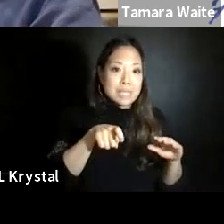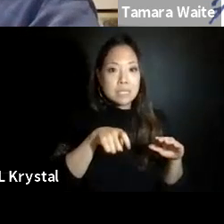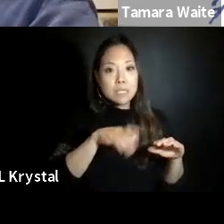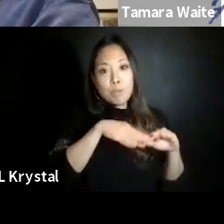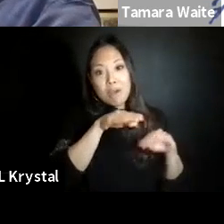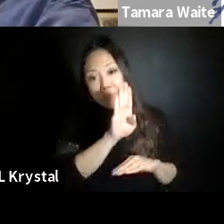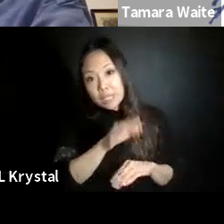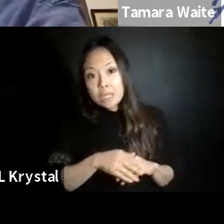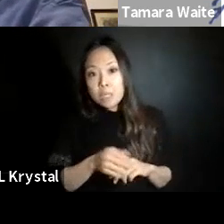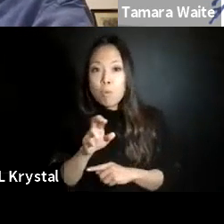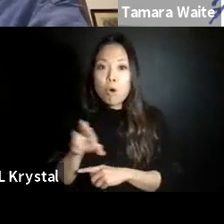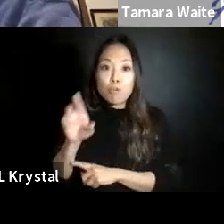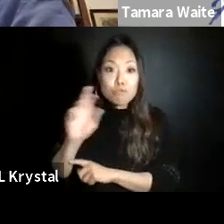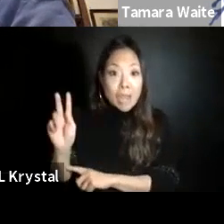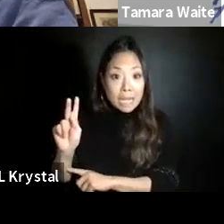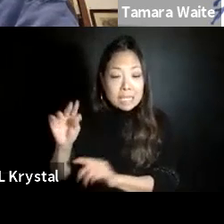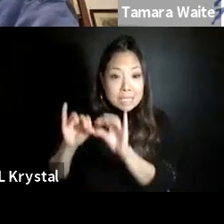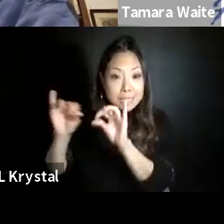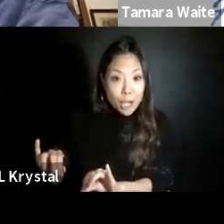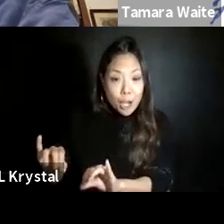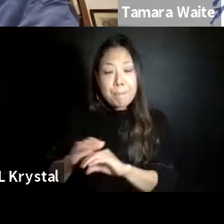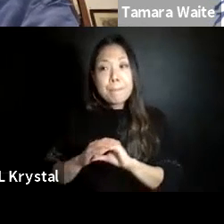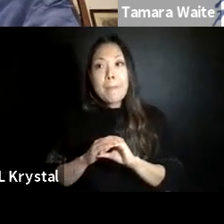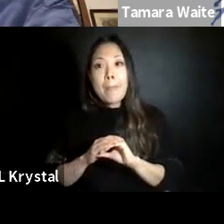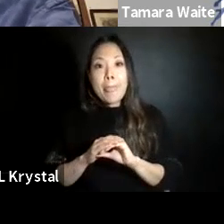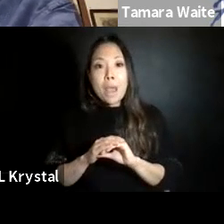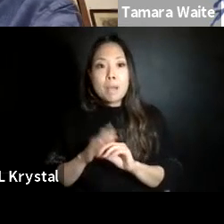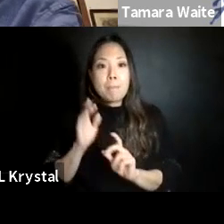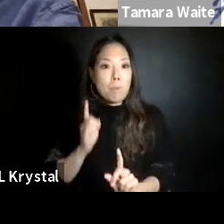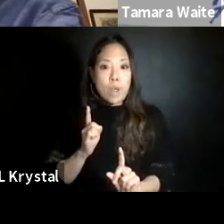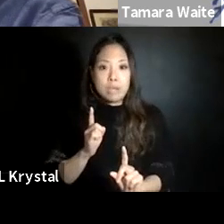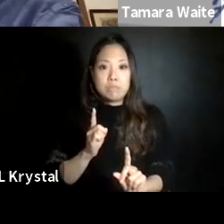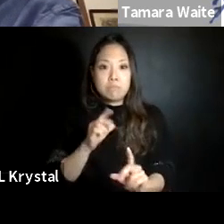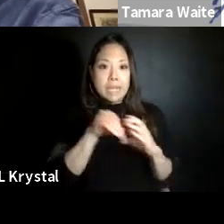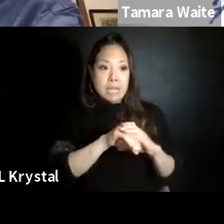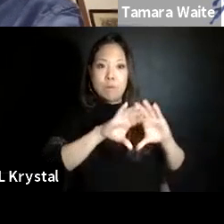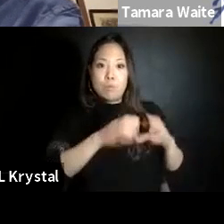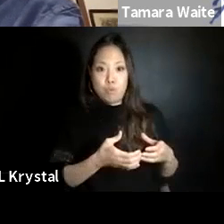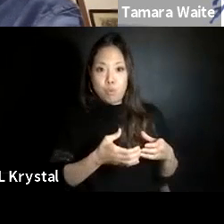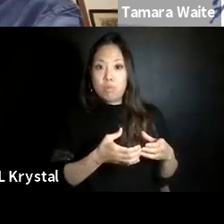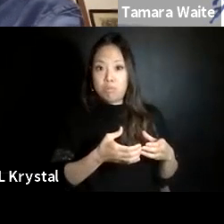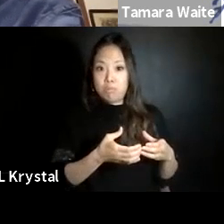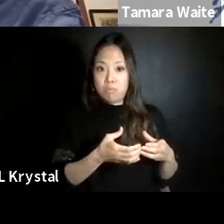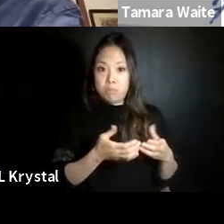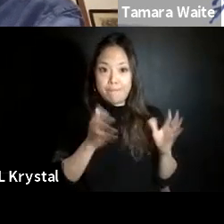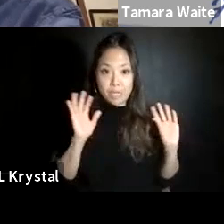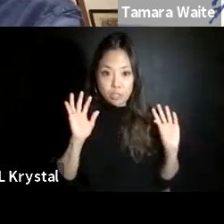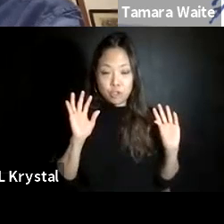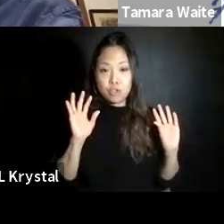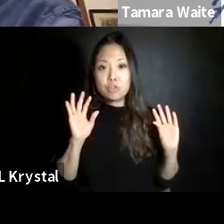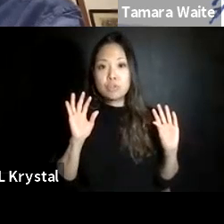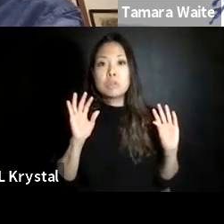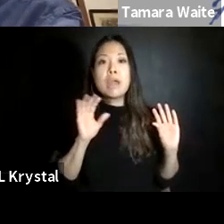We have yet to get there, right? But you're in the pool, and then you're put into for the sake of this conversation, your